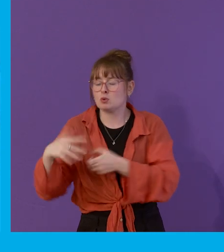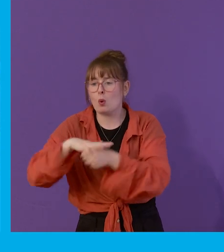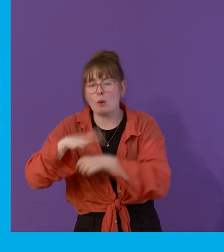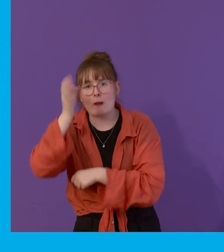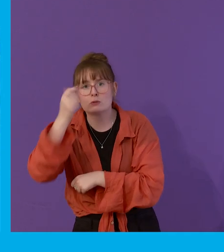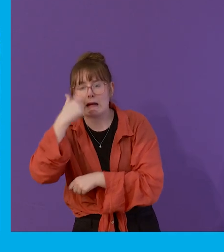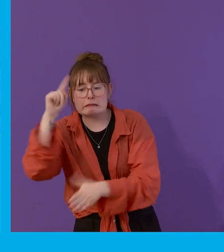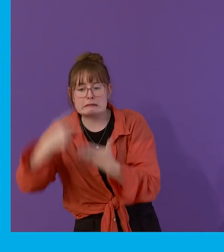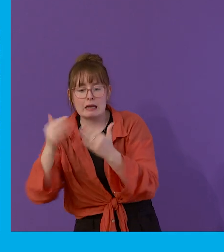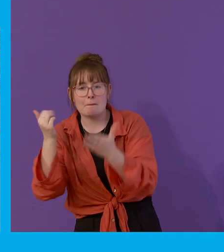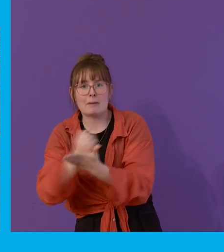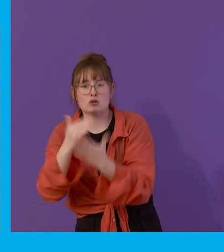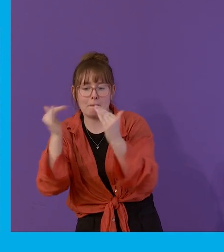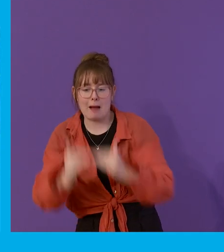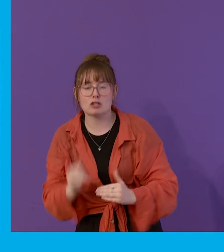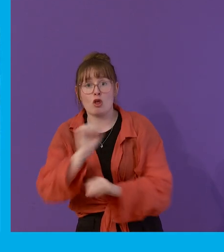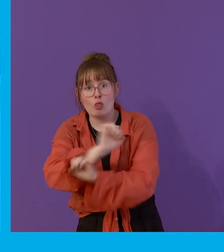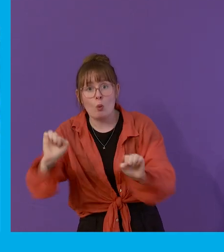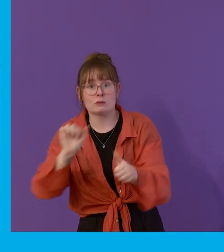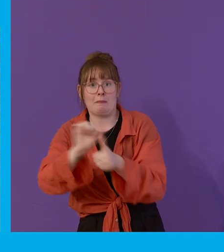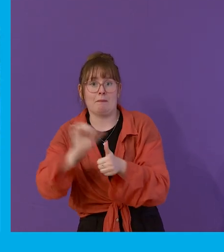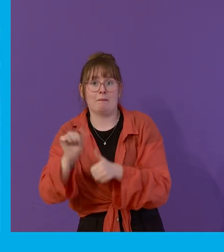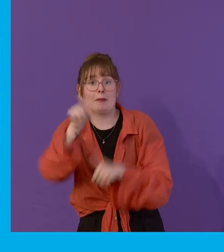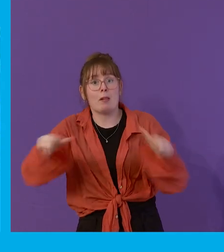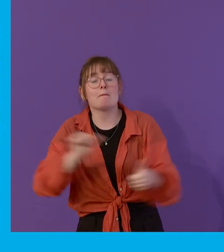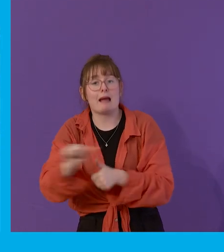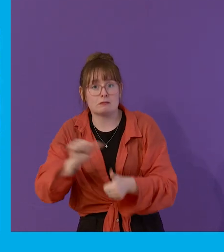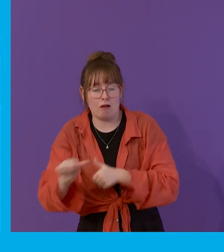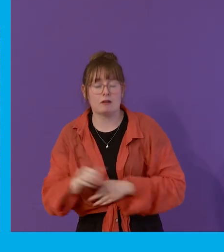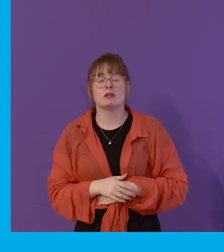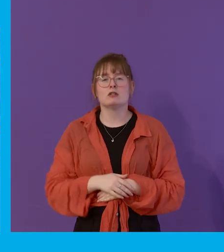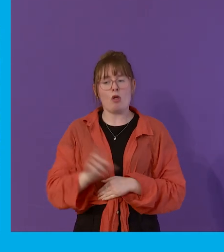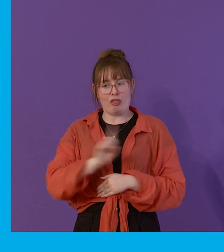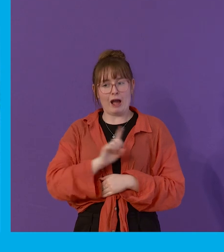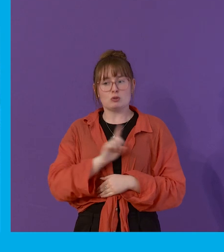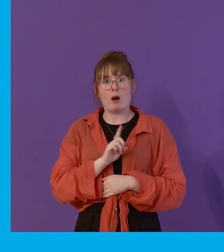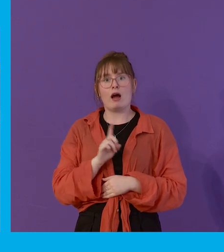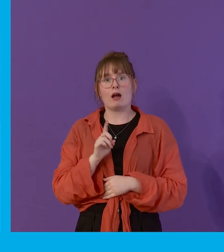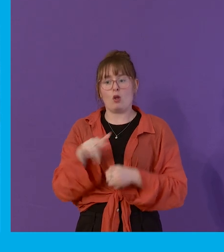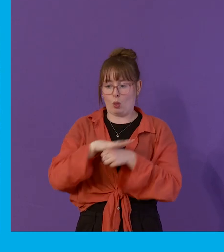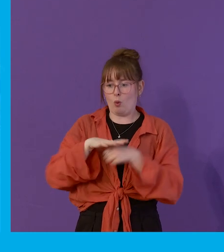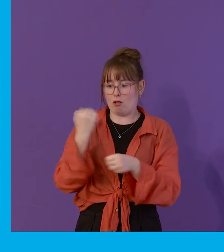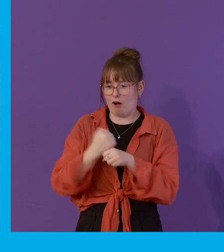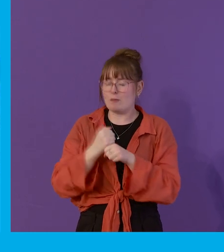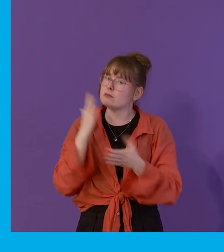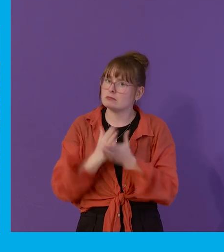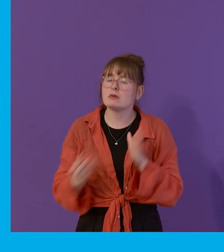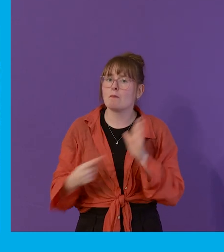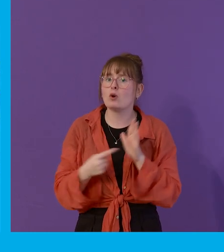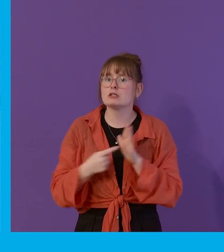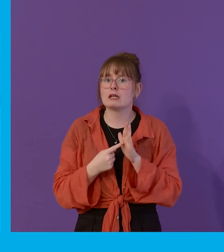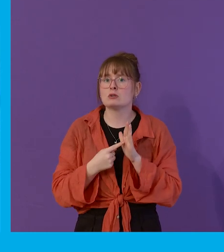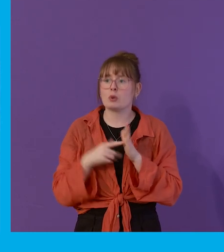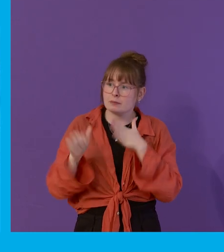authority, but in terms of the principle of why local government matters and why it's crucial in the sort of makeup of the